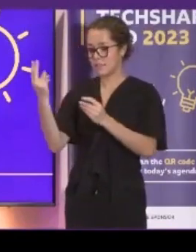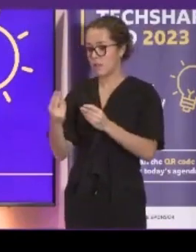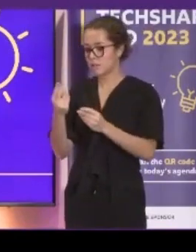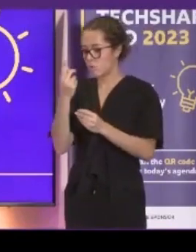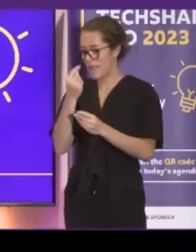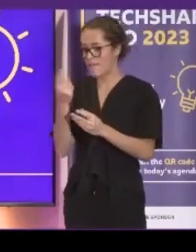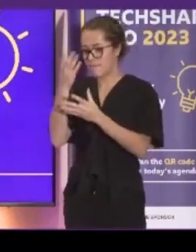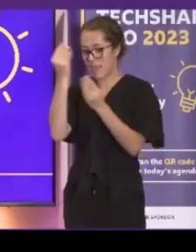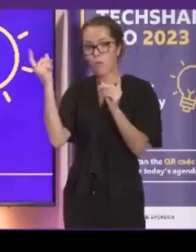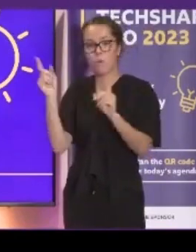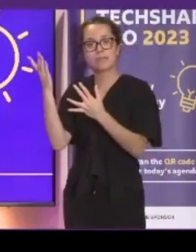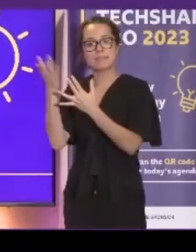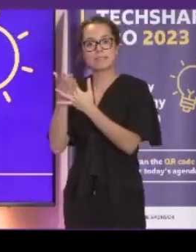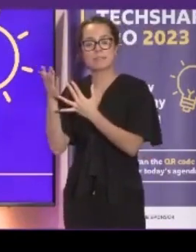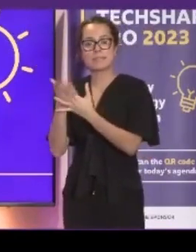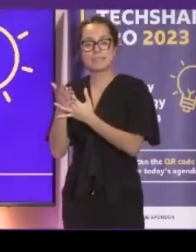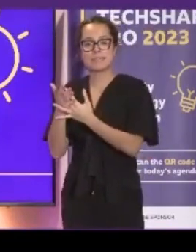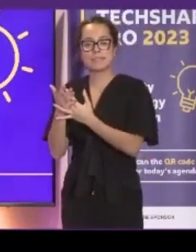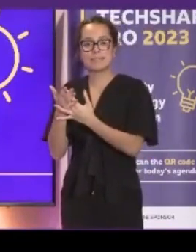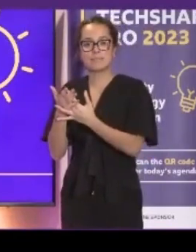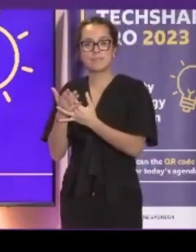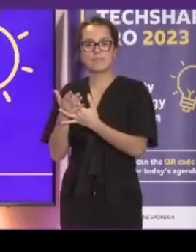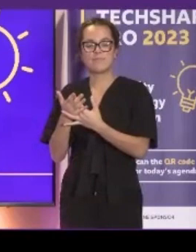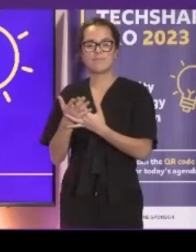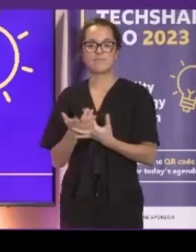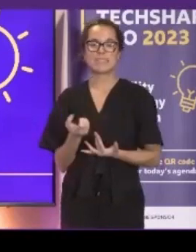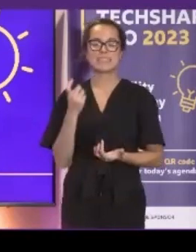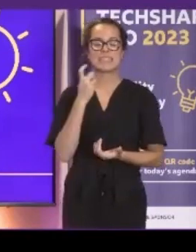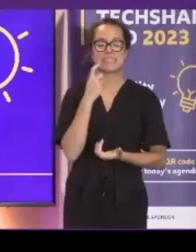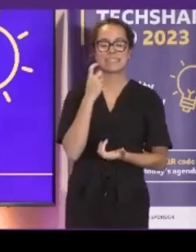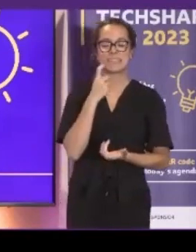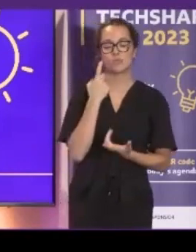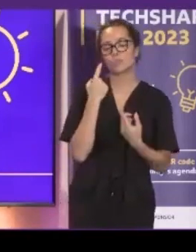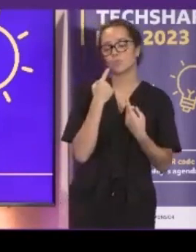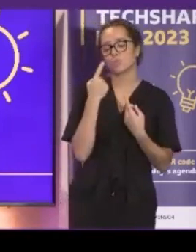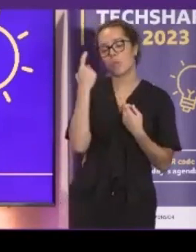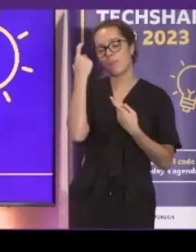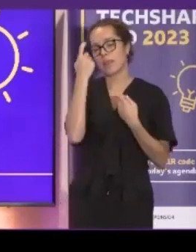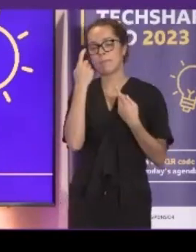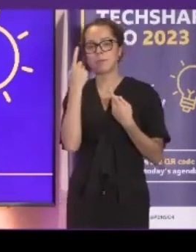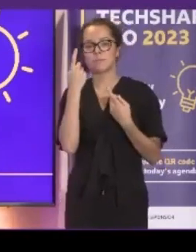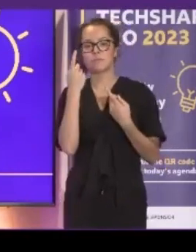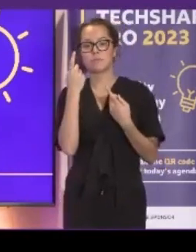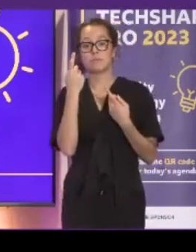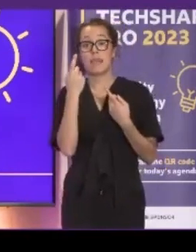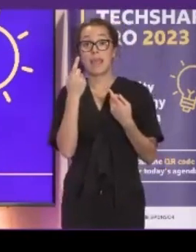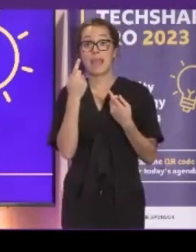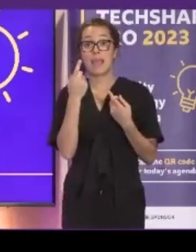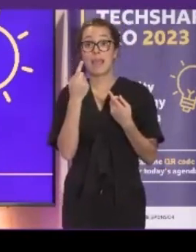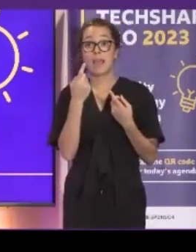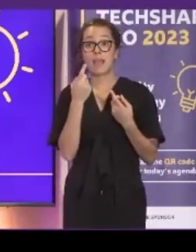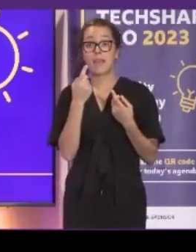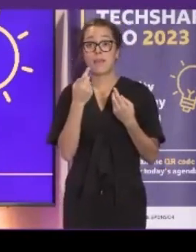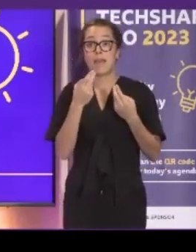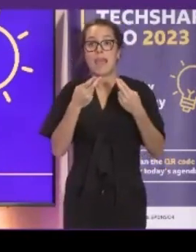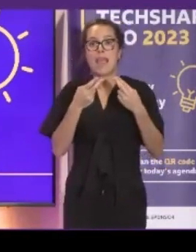accessibility. It's all too easy to think that if needed, accessibility features can be added to learning